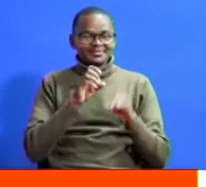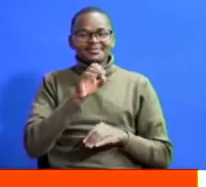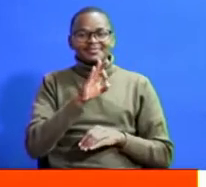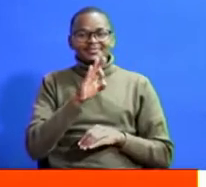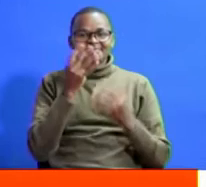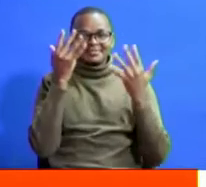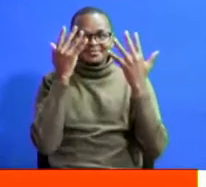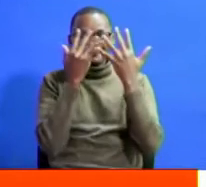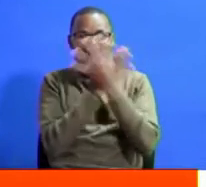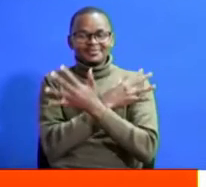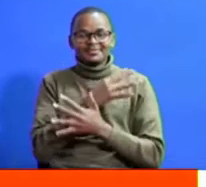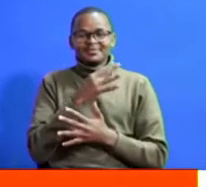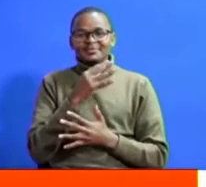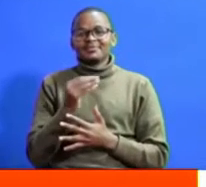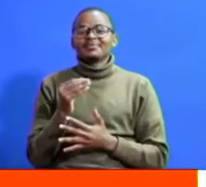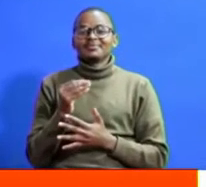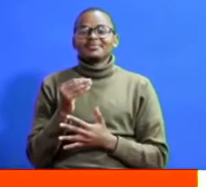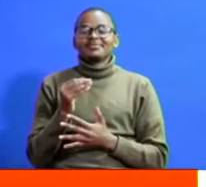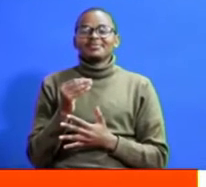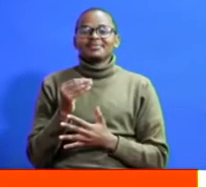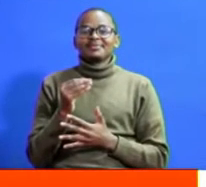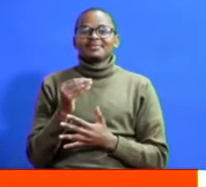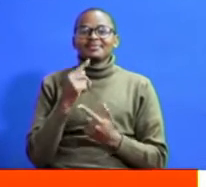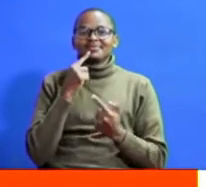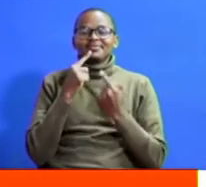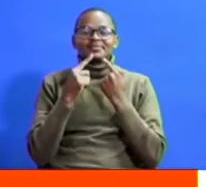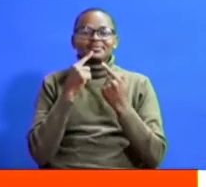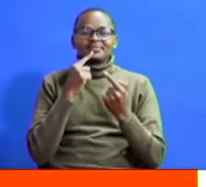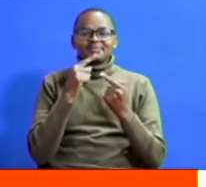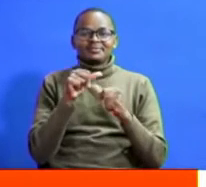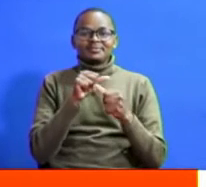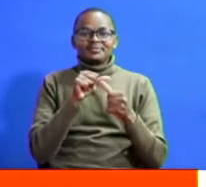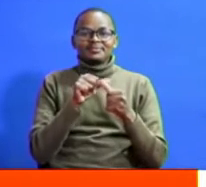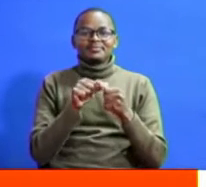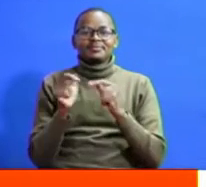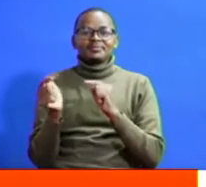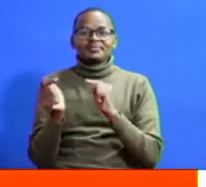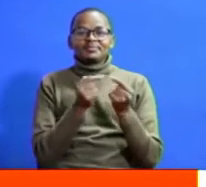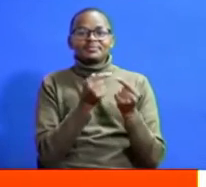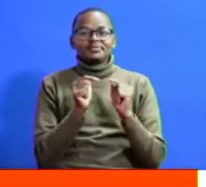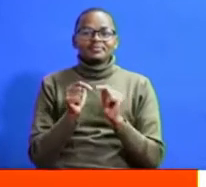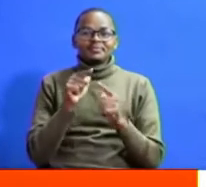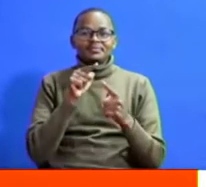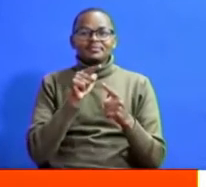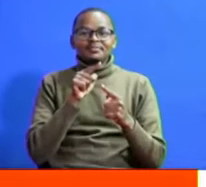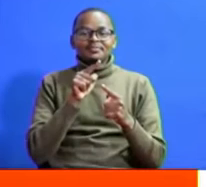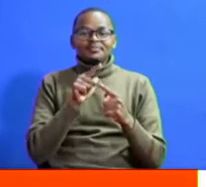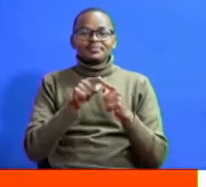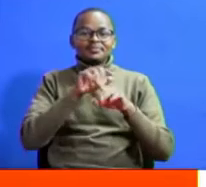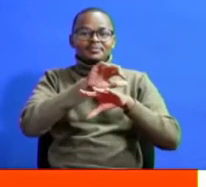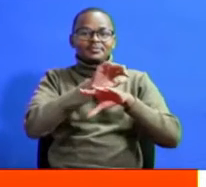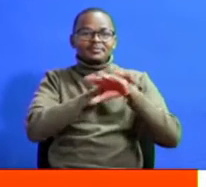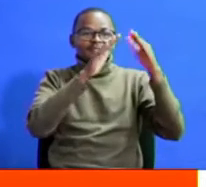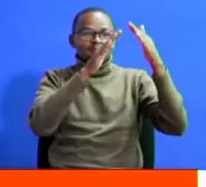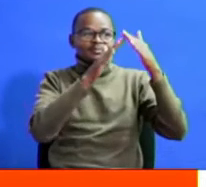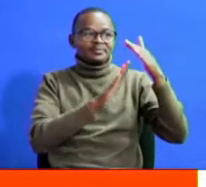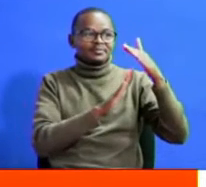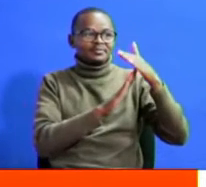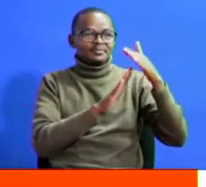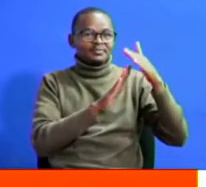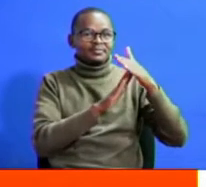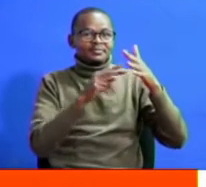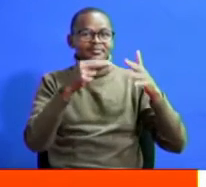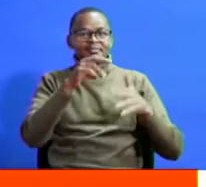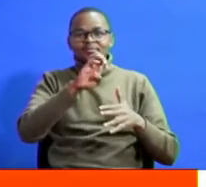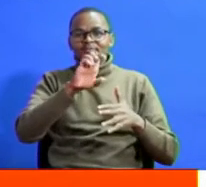the night. And, of course, we're talking about the race to occupy the house on top of the hill, that